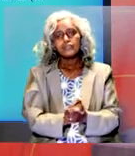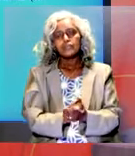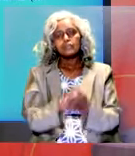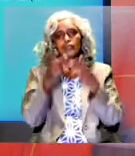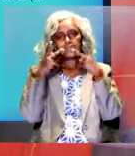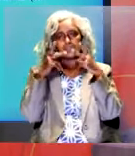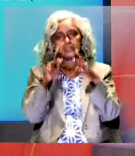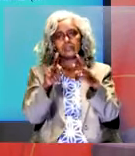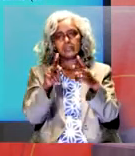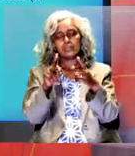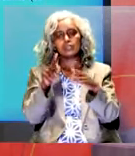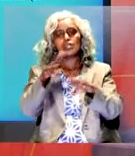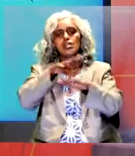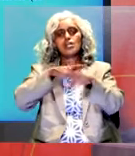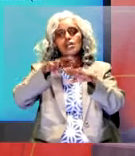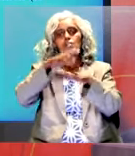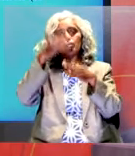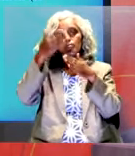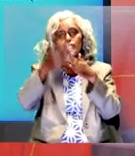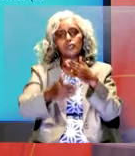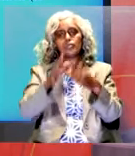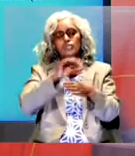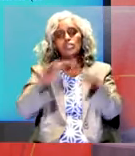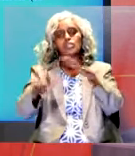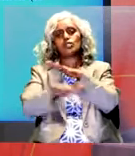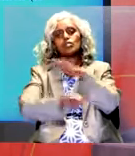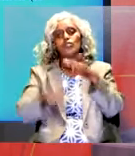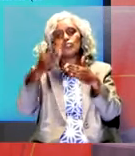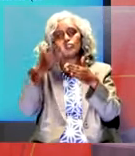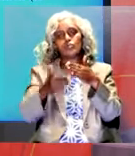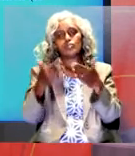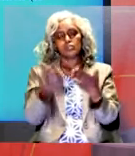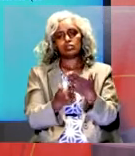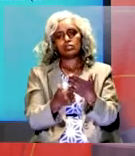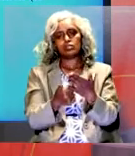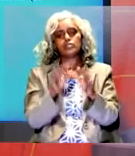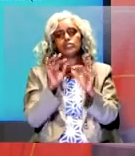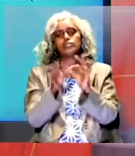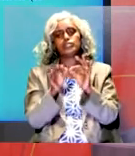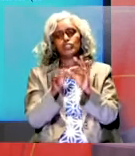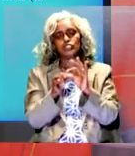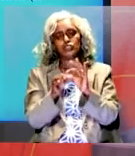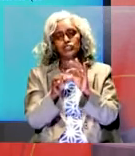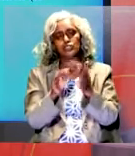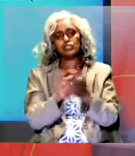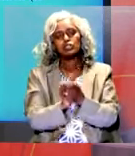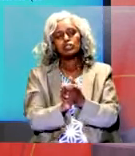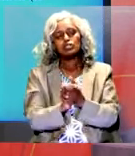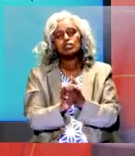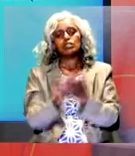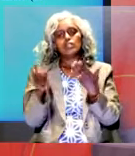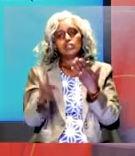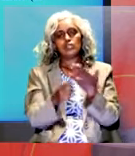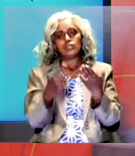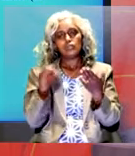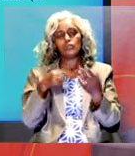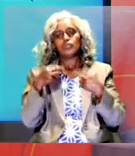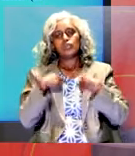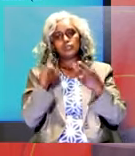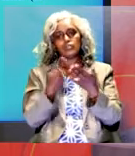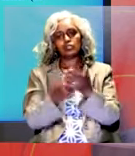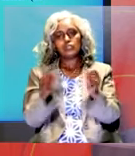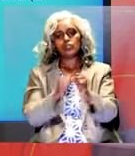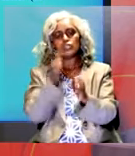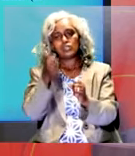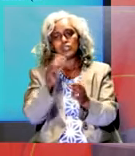Let's see about upper bounds and lower bounds. Let's see the definition. We have this sequence